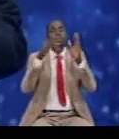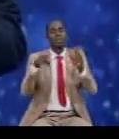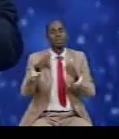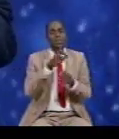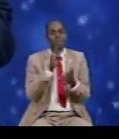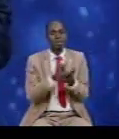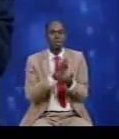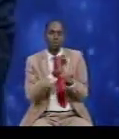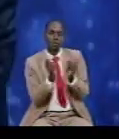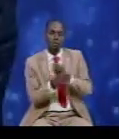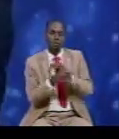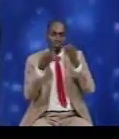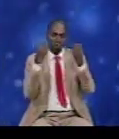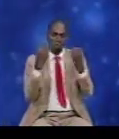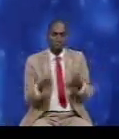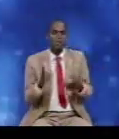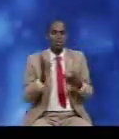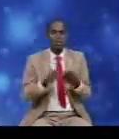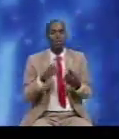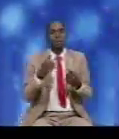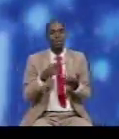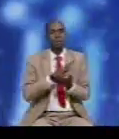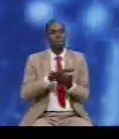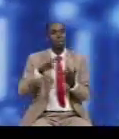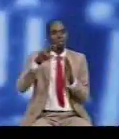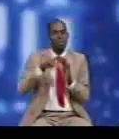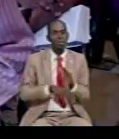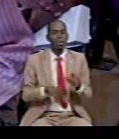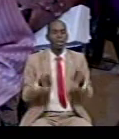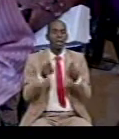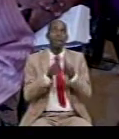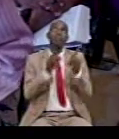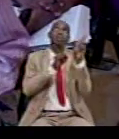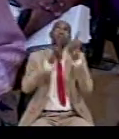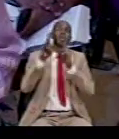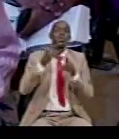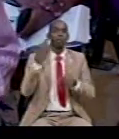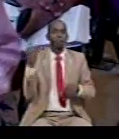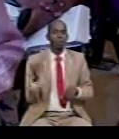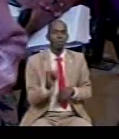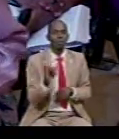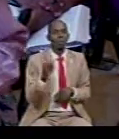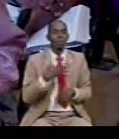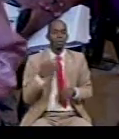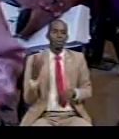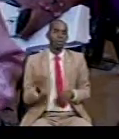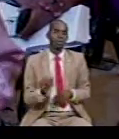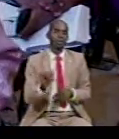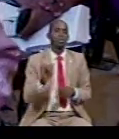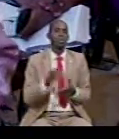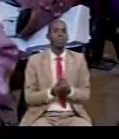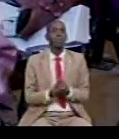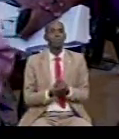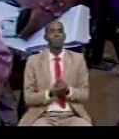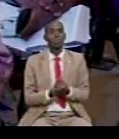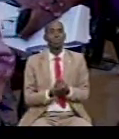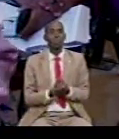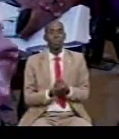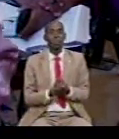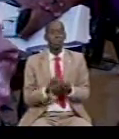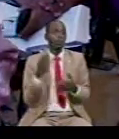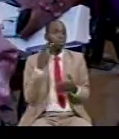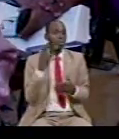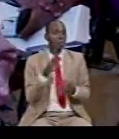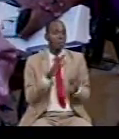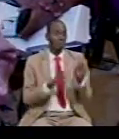turn many to righteousness as the stars forever and ever. The people, number one,